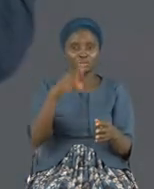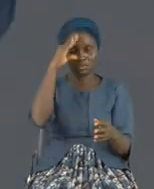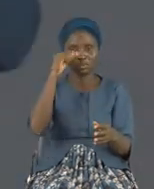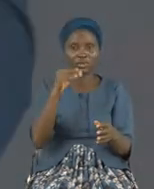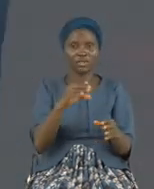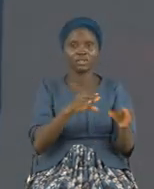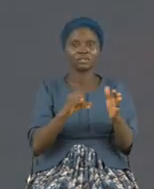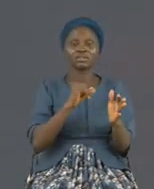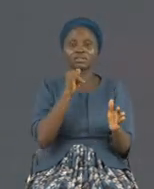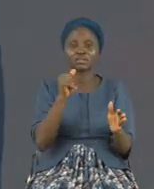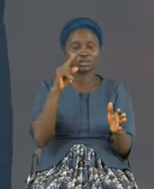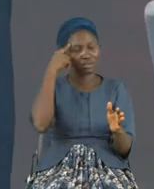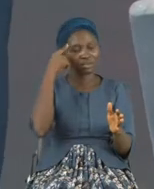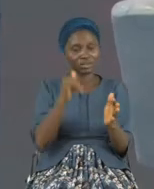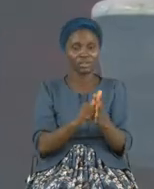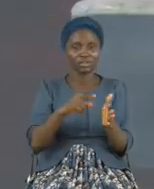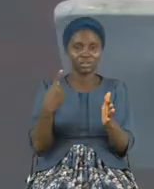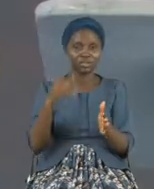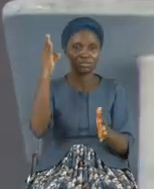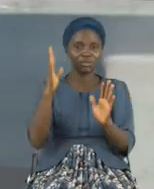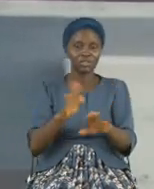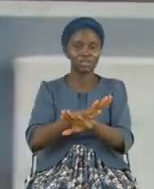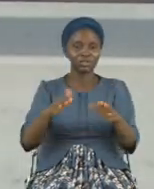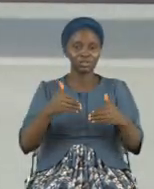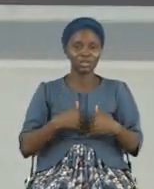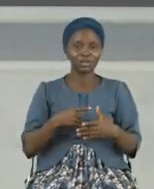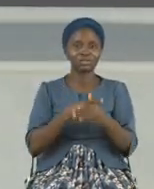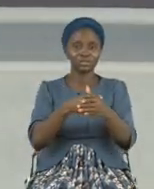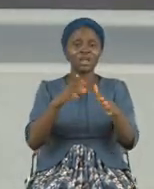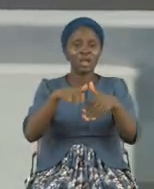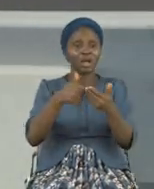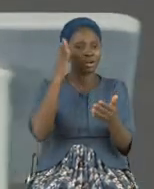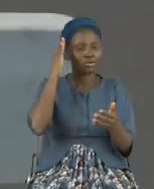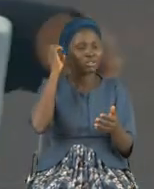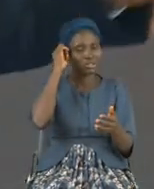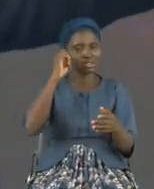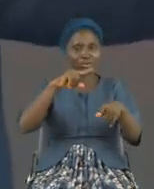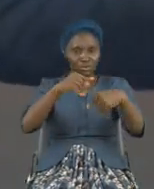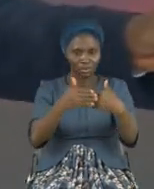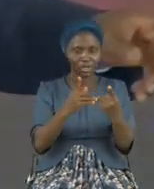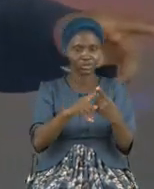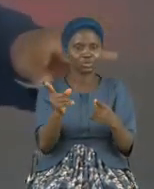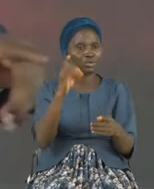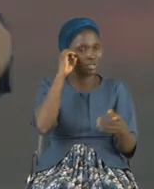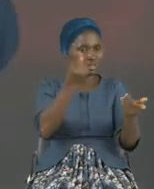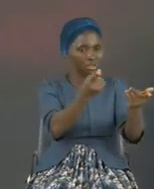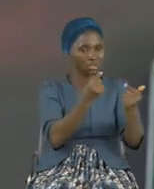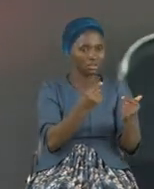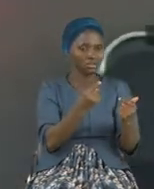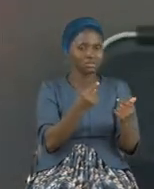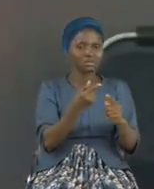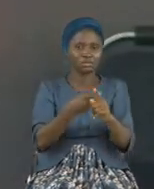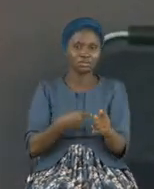to where he's going? And the Spirit of God took him and transported him and